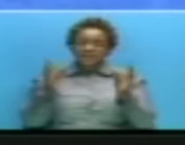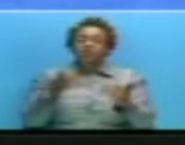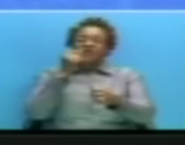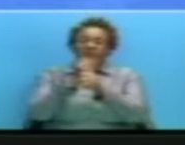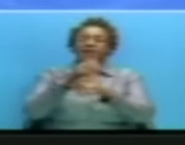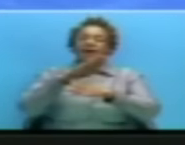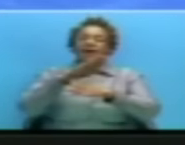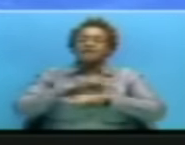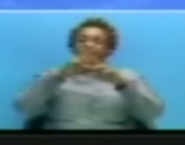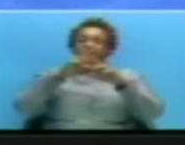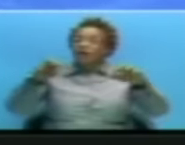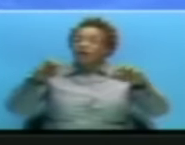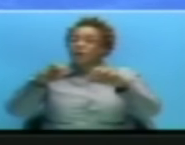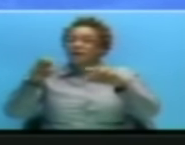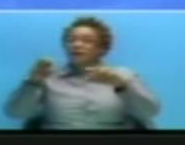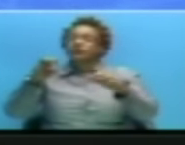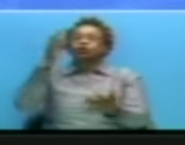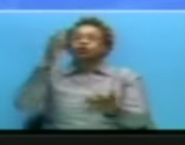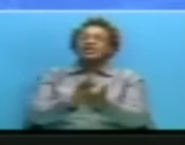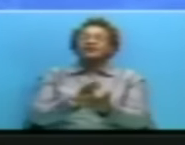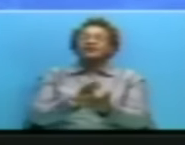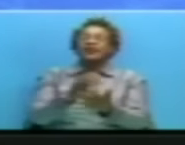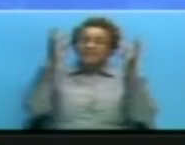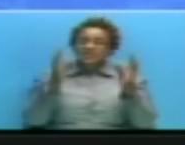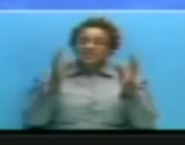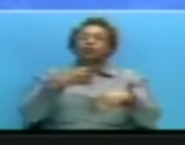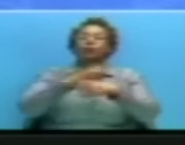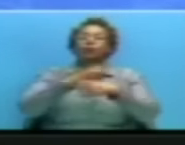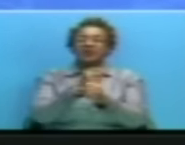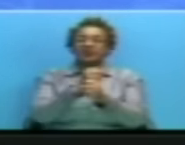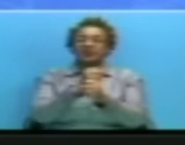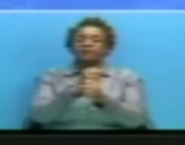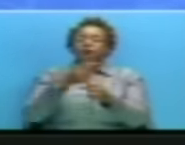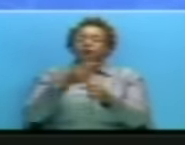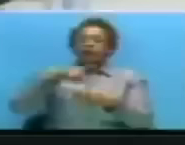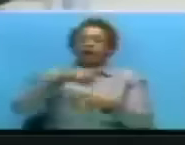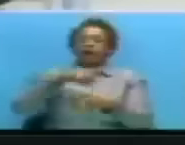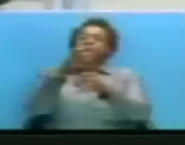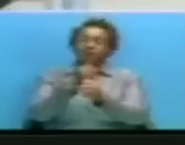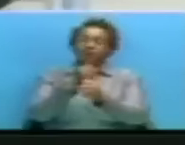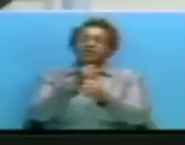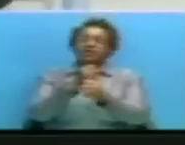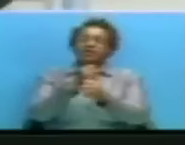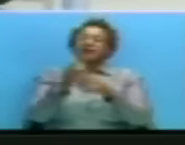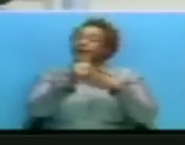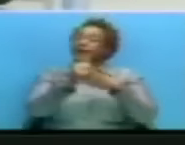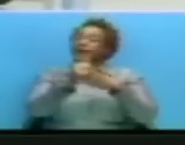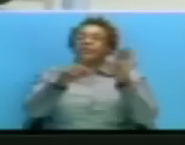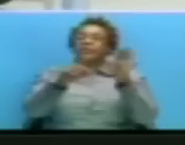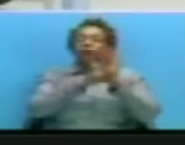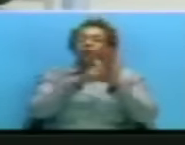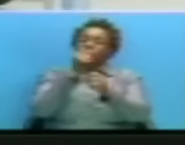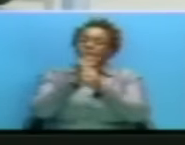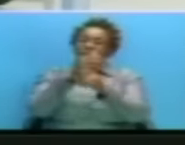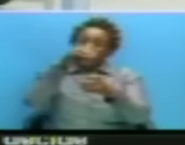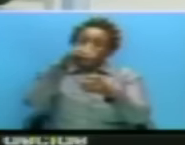enough groundwork to justify the decision that we take. All right. We are a body that is guided by the law. We operate within the law.